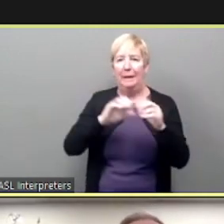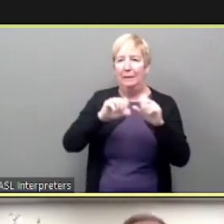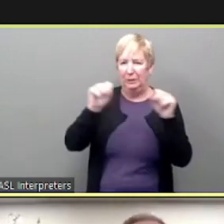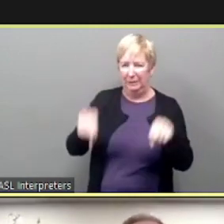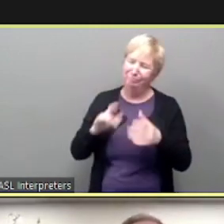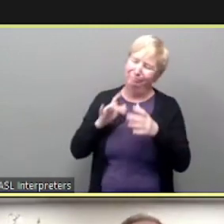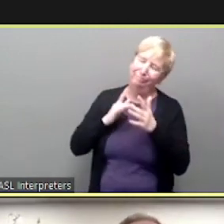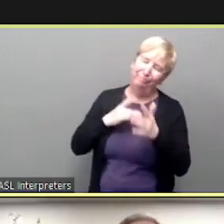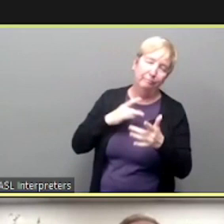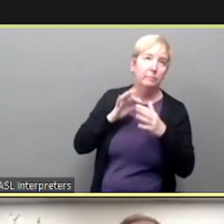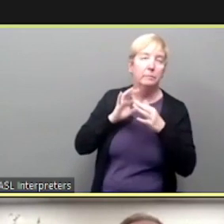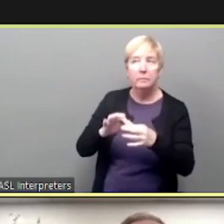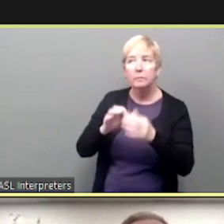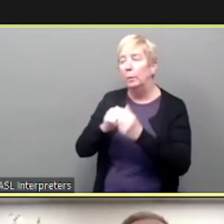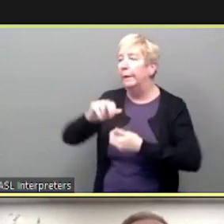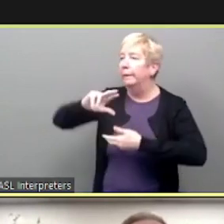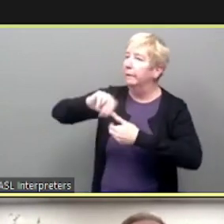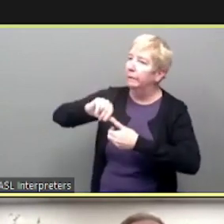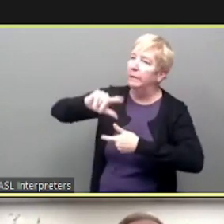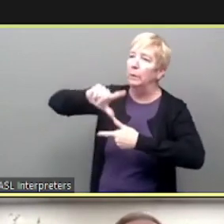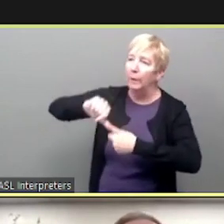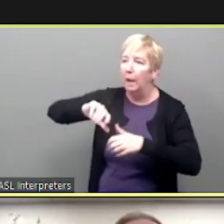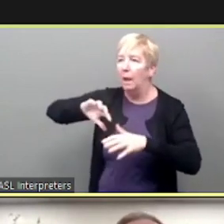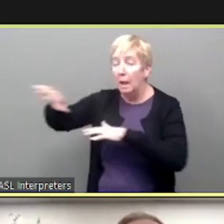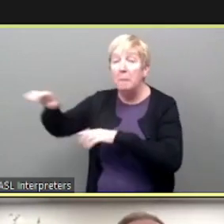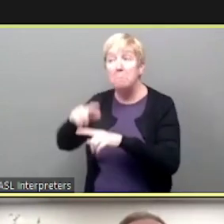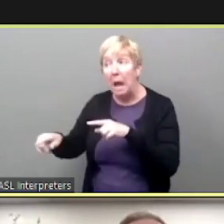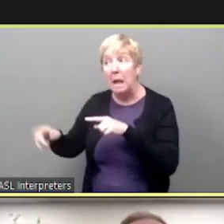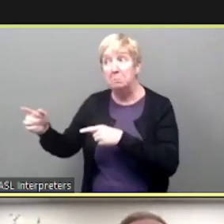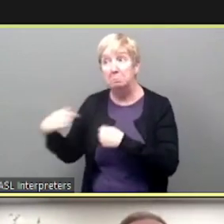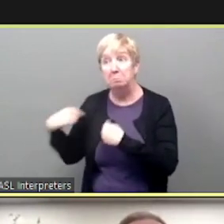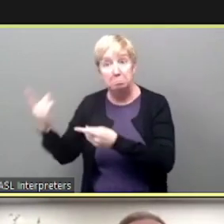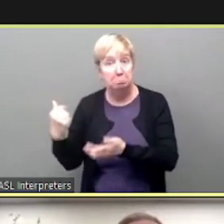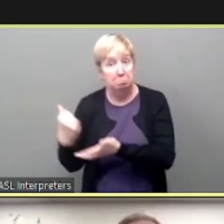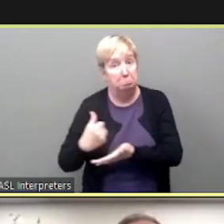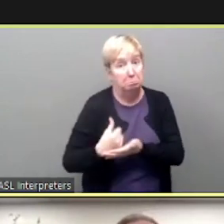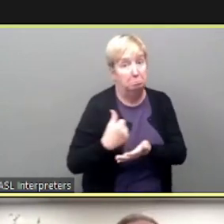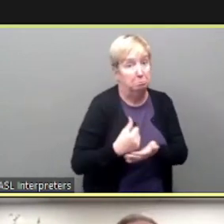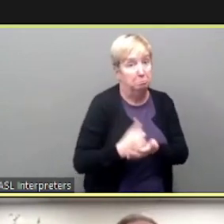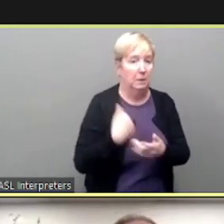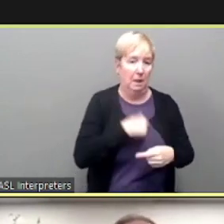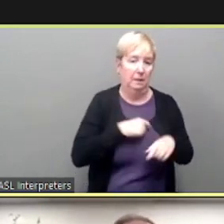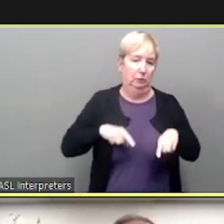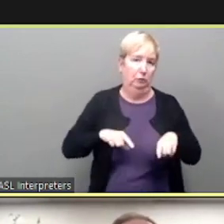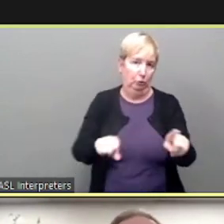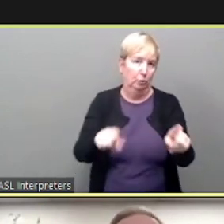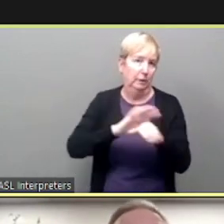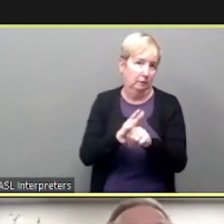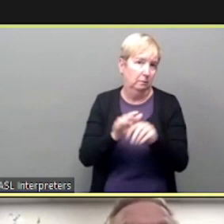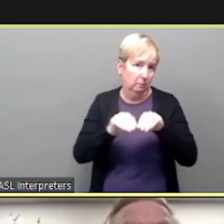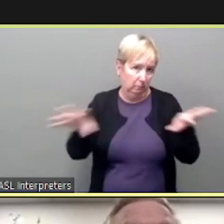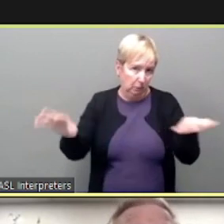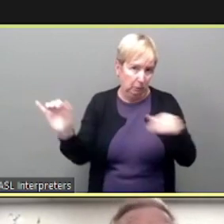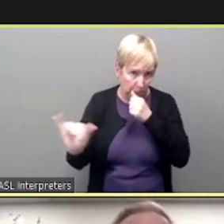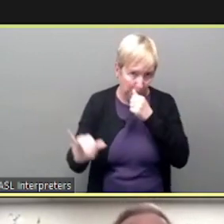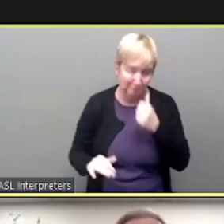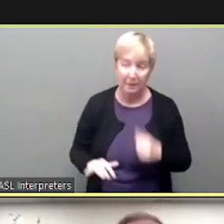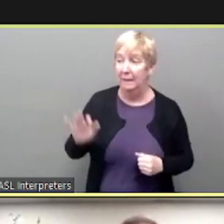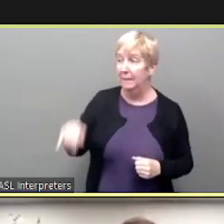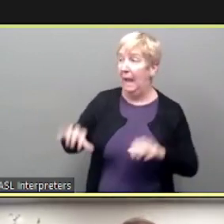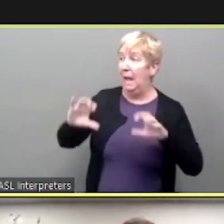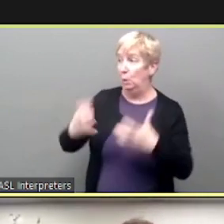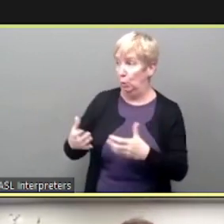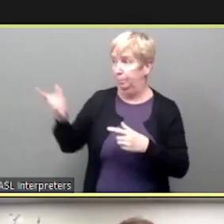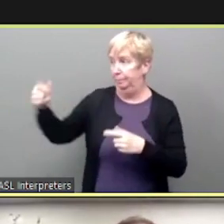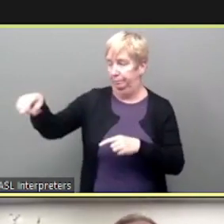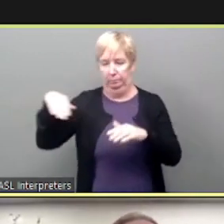of the state during this pandemic and have provided us a lot of different resources when we need them. We did have them come in and do an assessment because